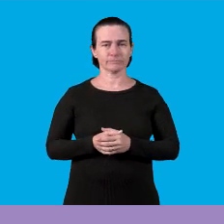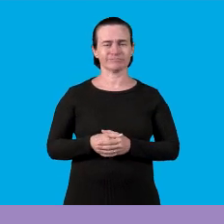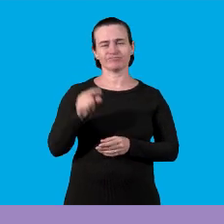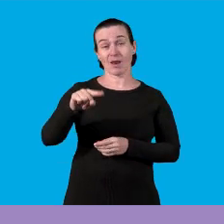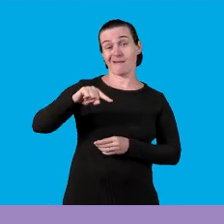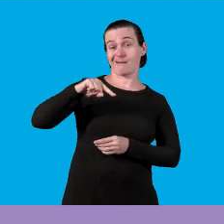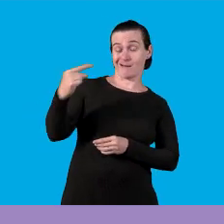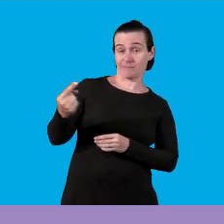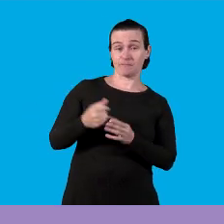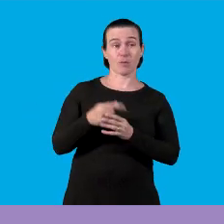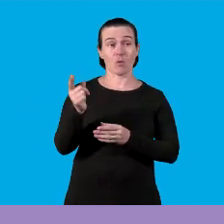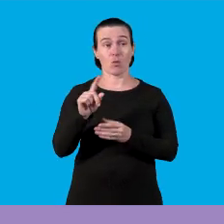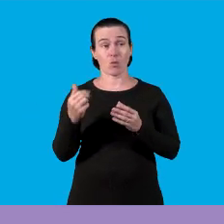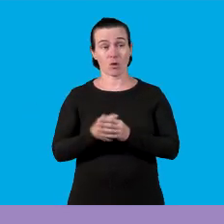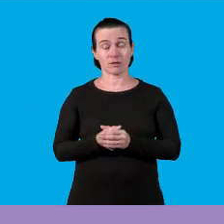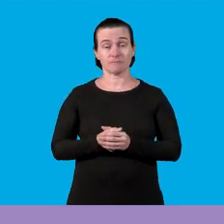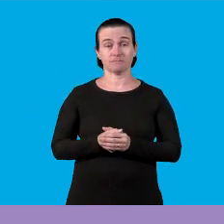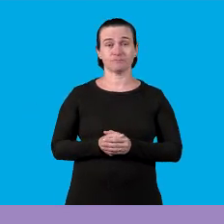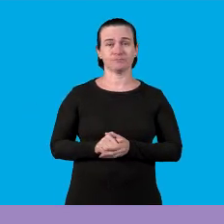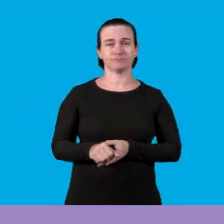And the other one would be